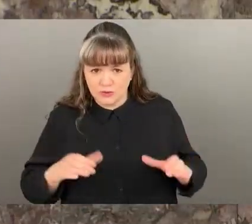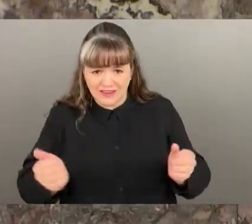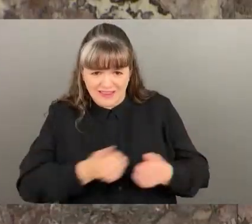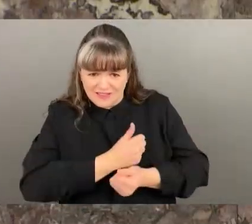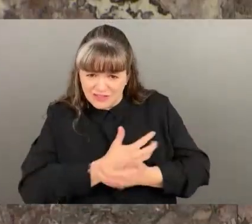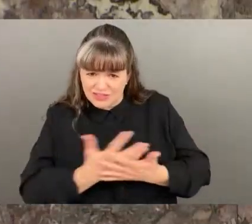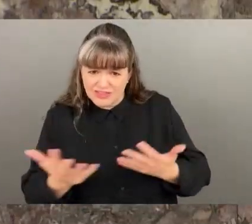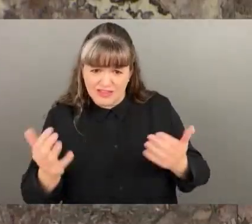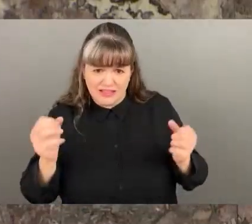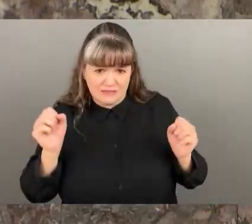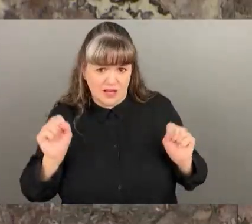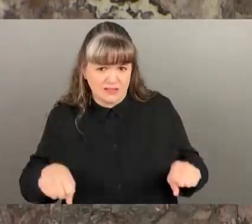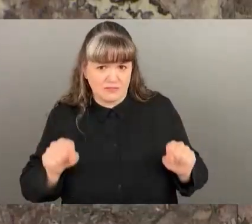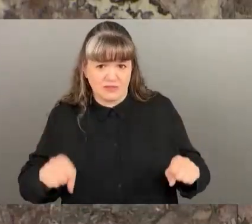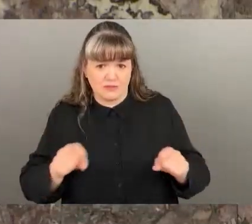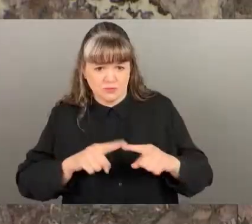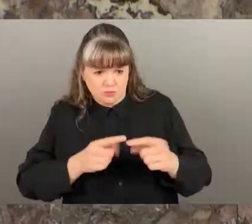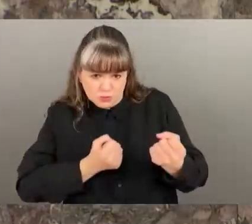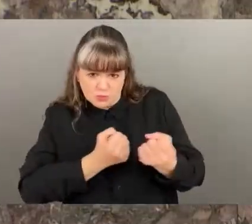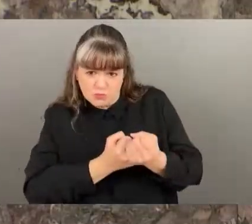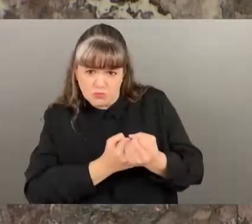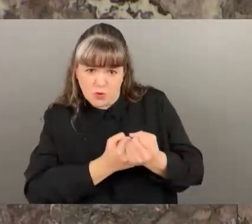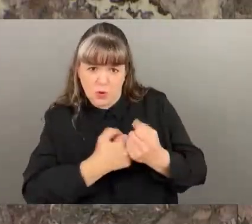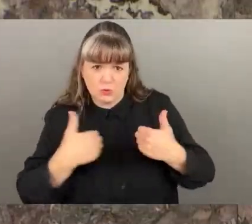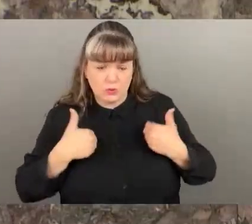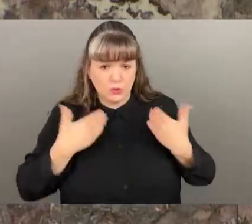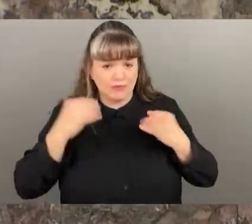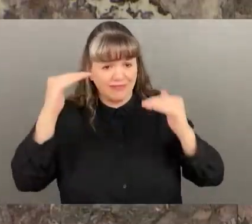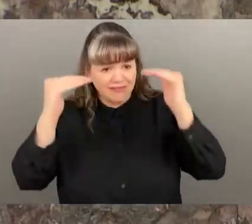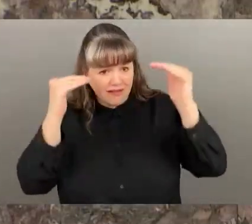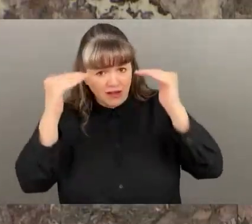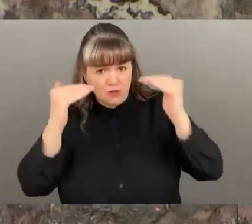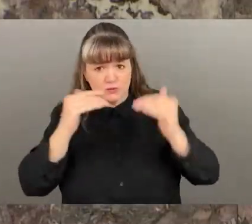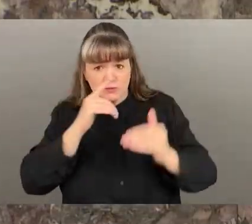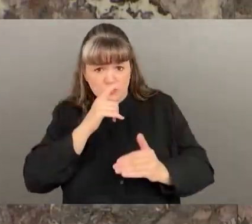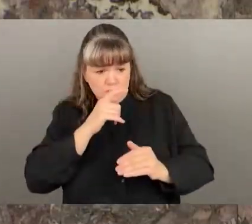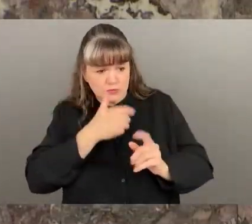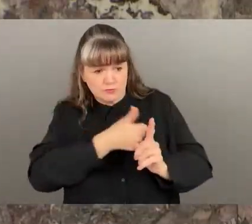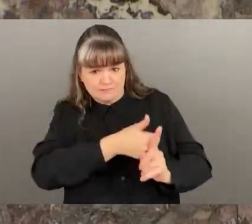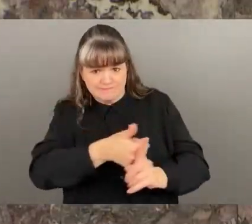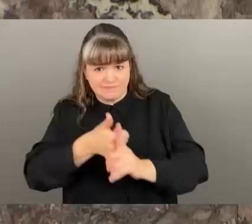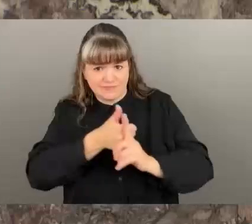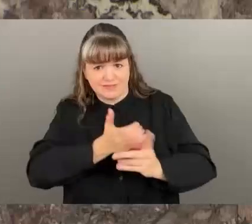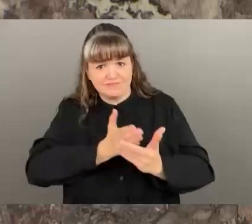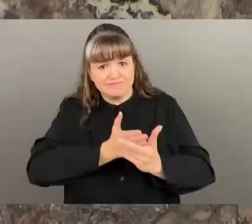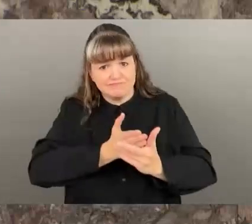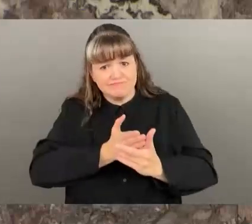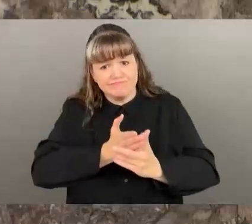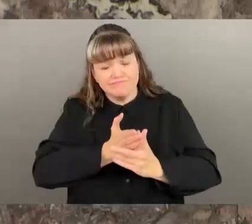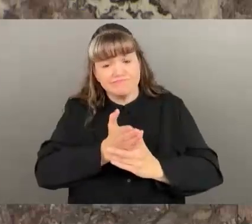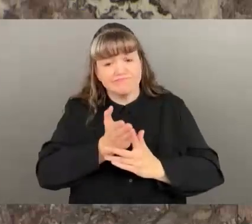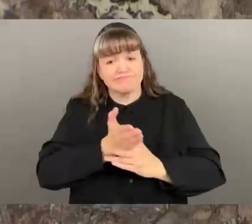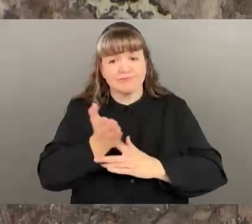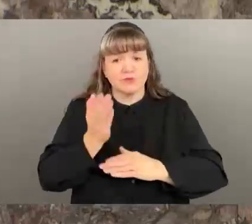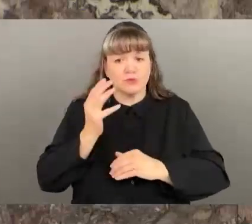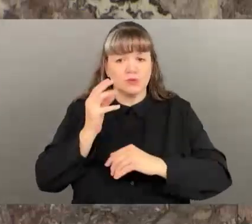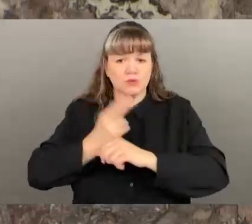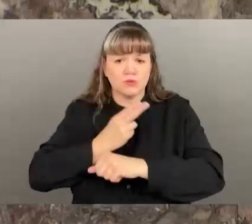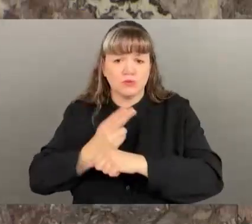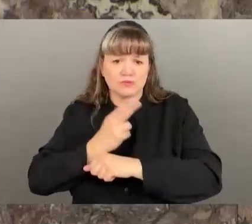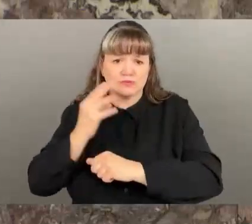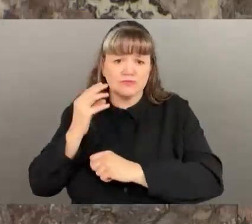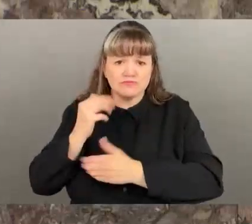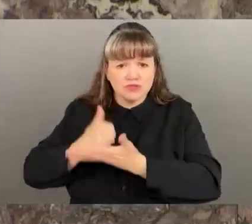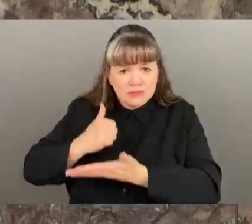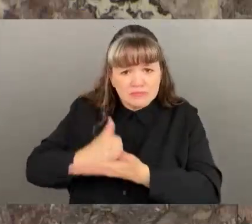and adults who are experiencing substance use issues to access the care and the treatment that they need. But, Madam Speaker, I know that the